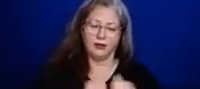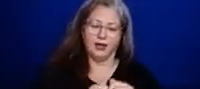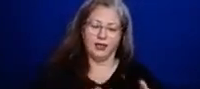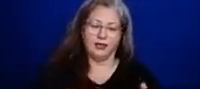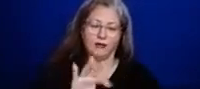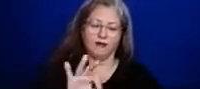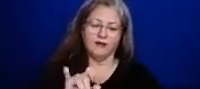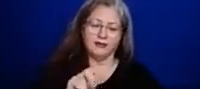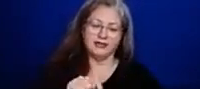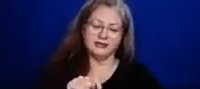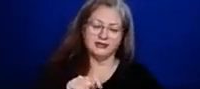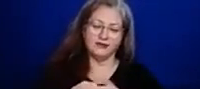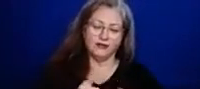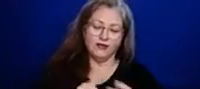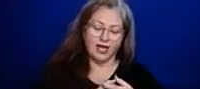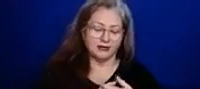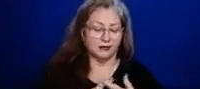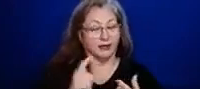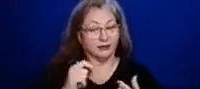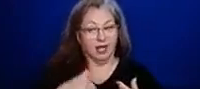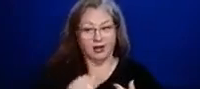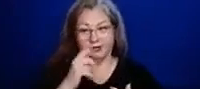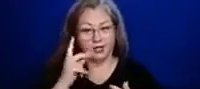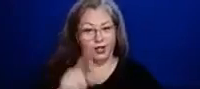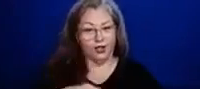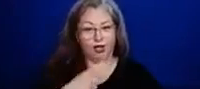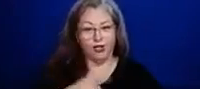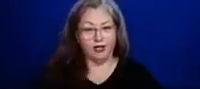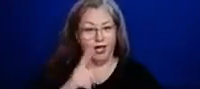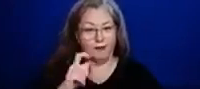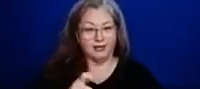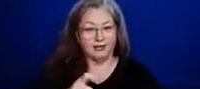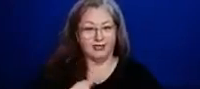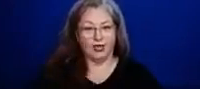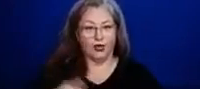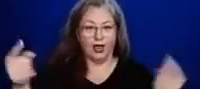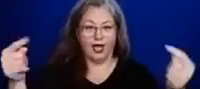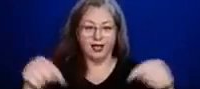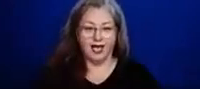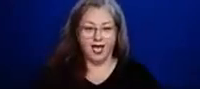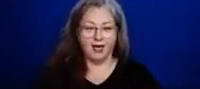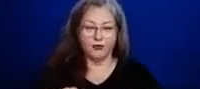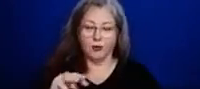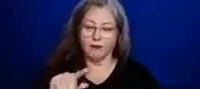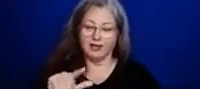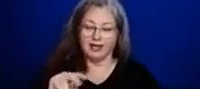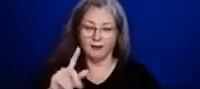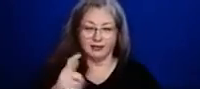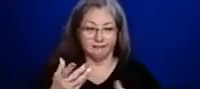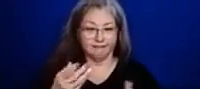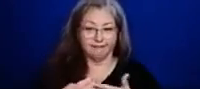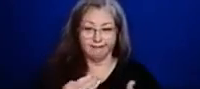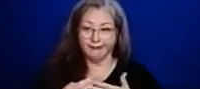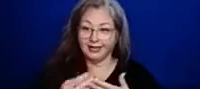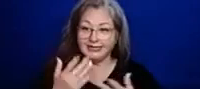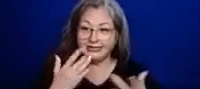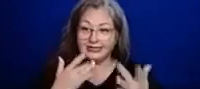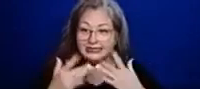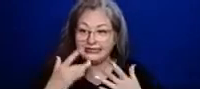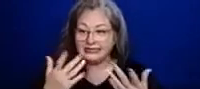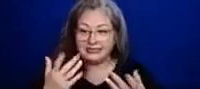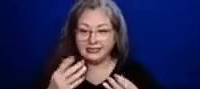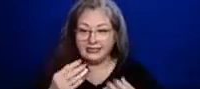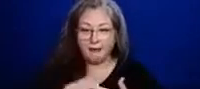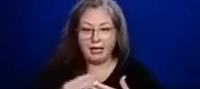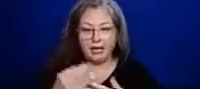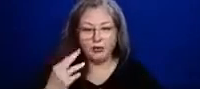friends that I didn't get to see because I couldn't bring them to Mazatlán physically for the money, because for the money reasons.